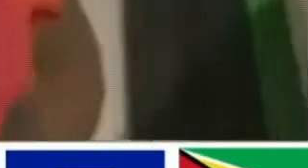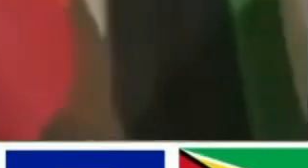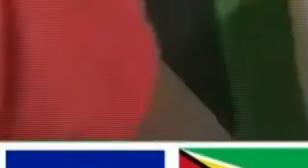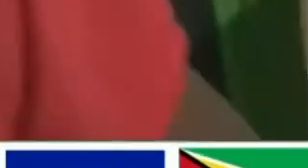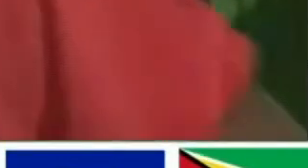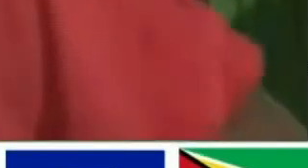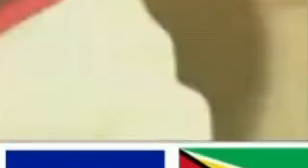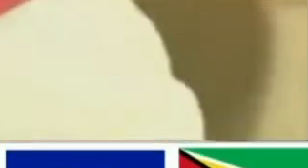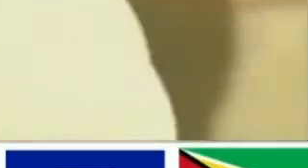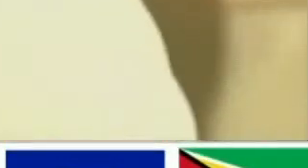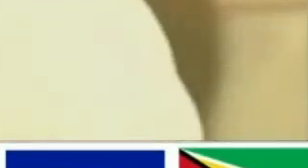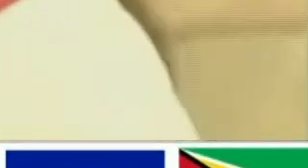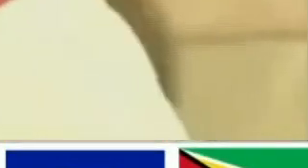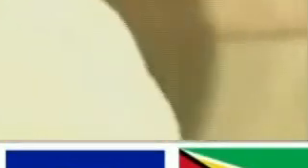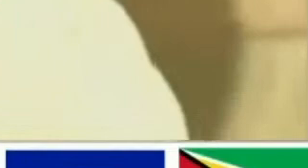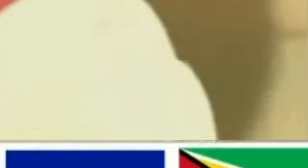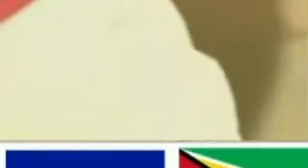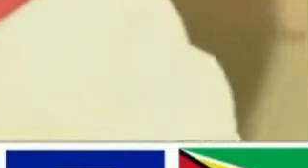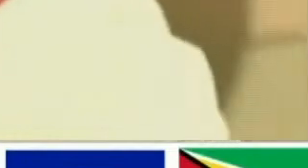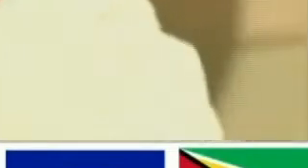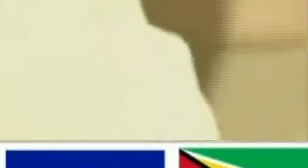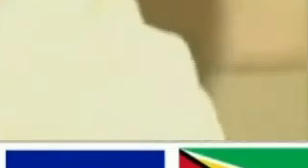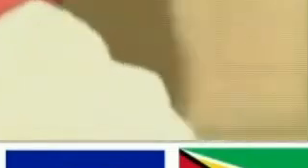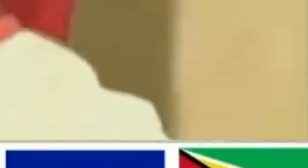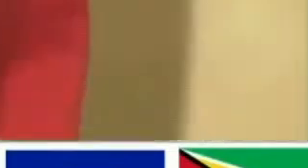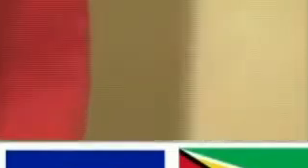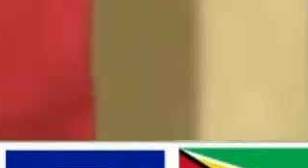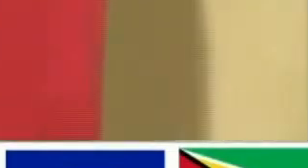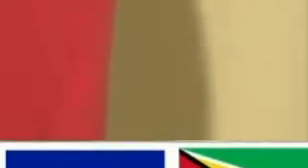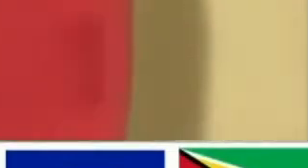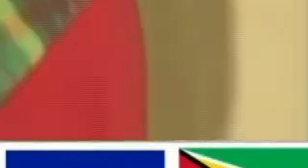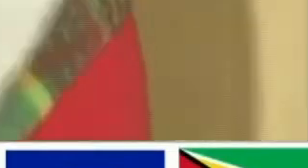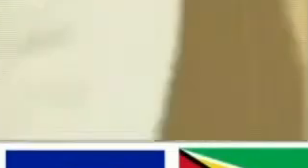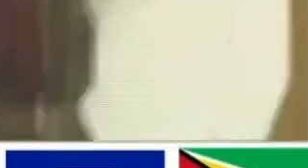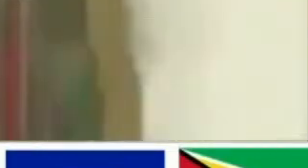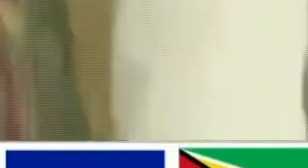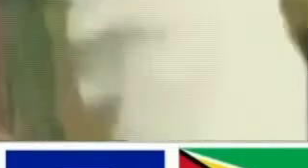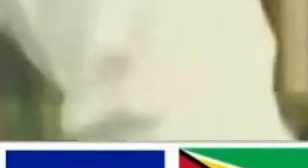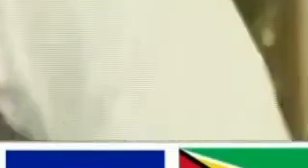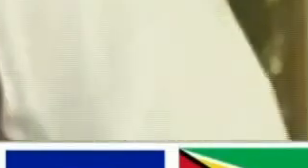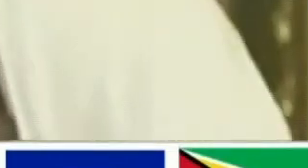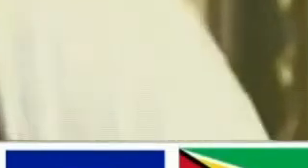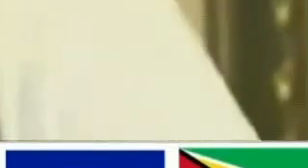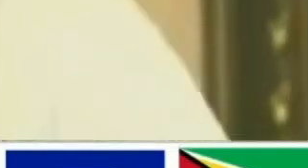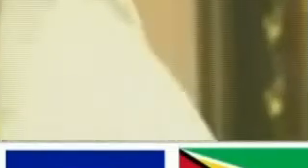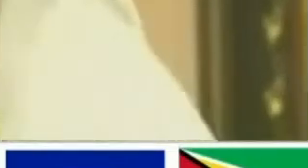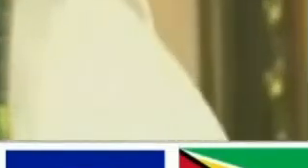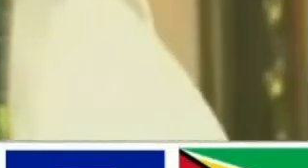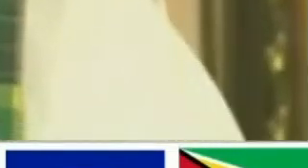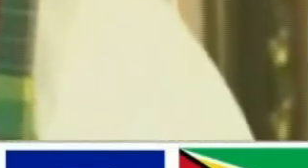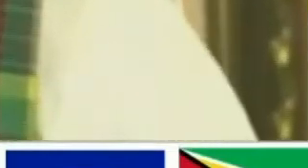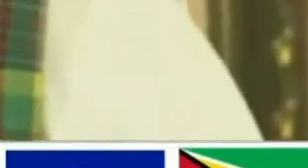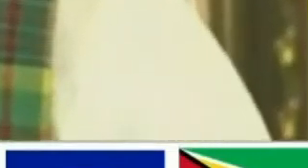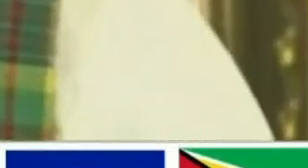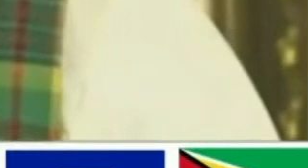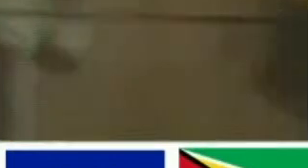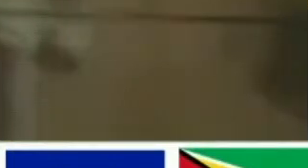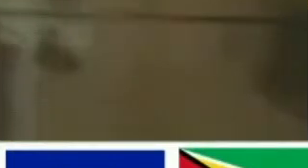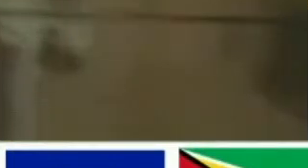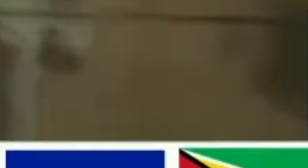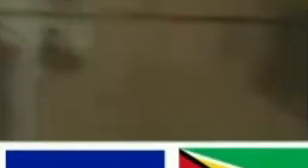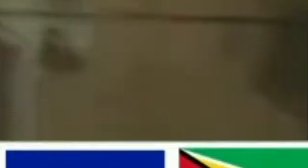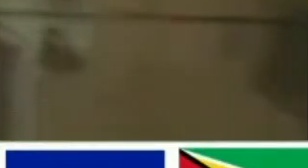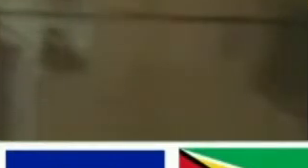I became the choir mistress, and lead the choir singing loud and clear. And soon was lending money like